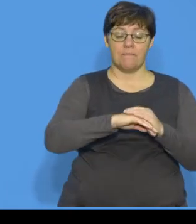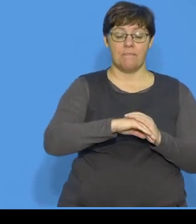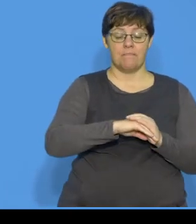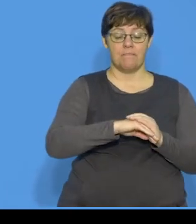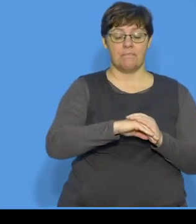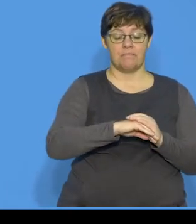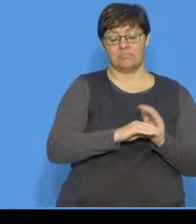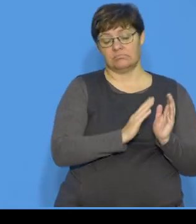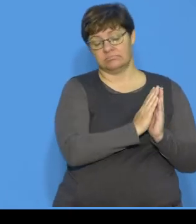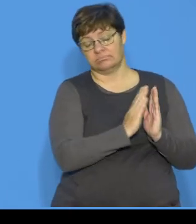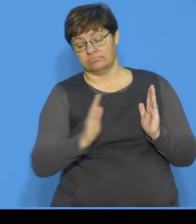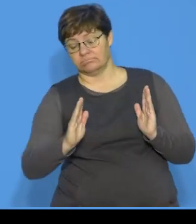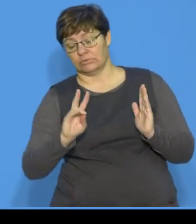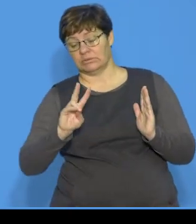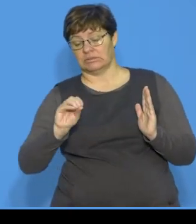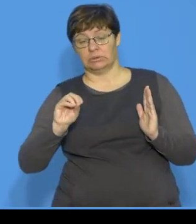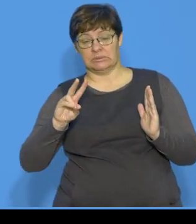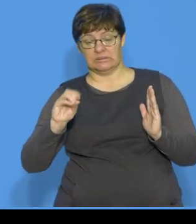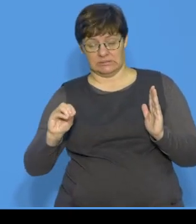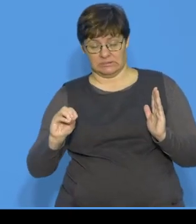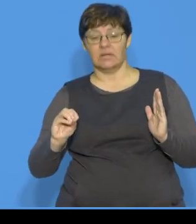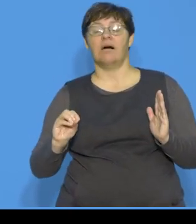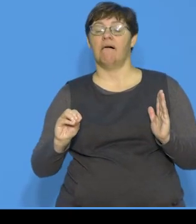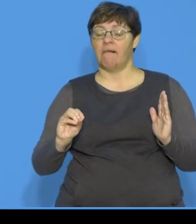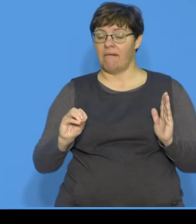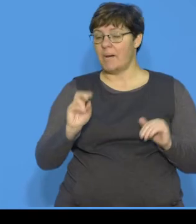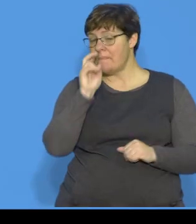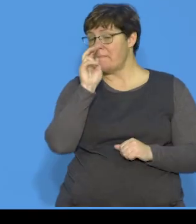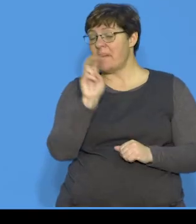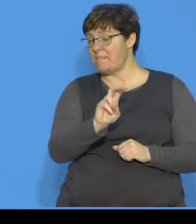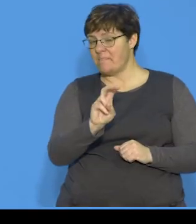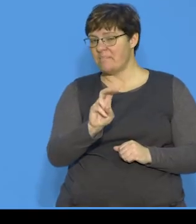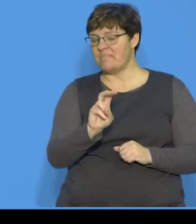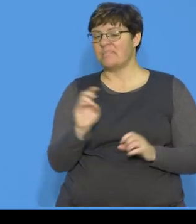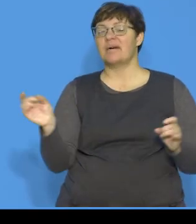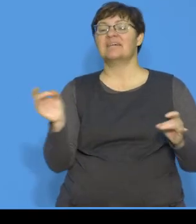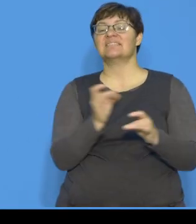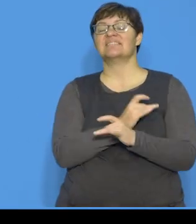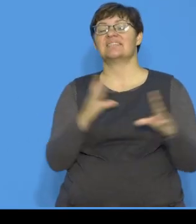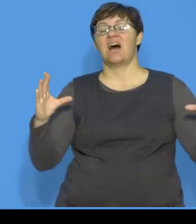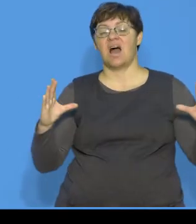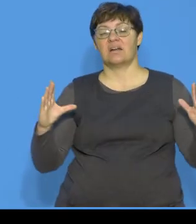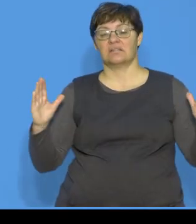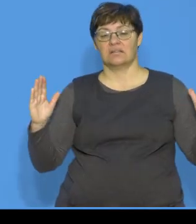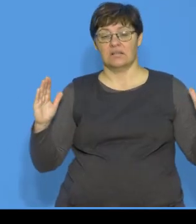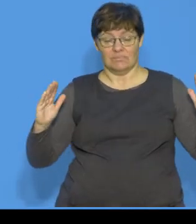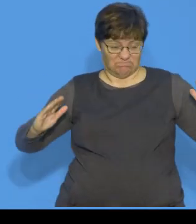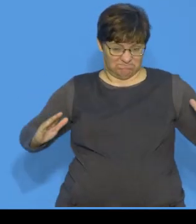2020 on our graph, we're starting to see the beginnings of